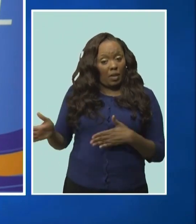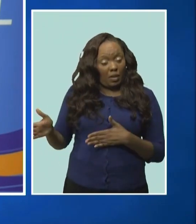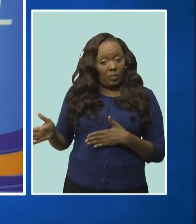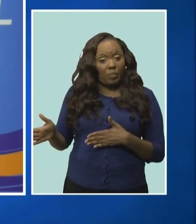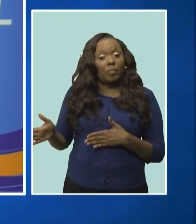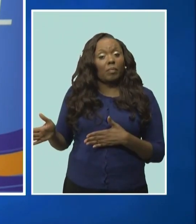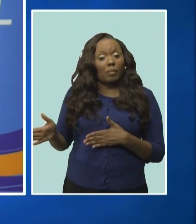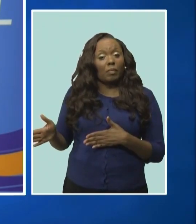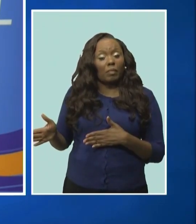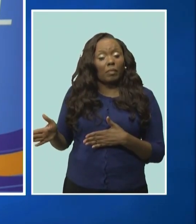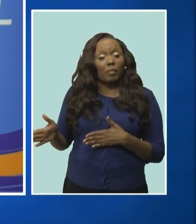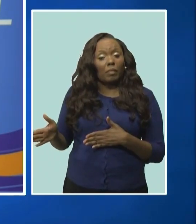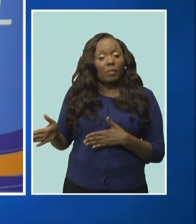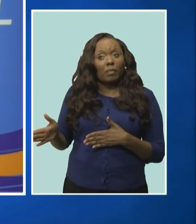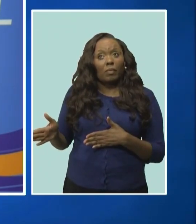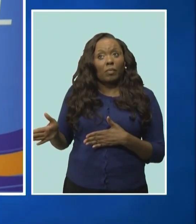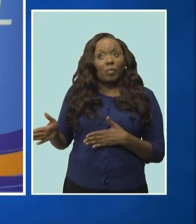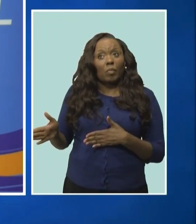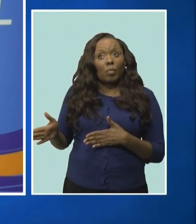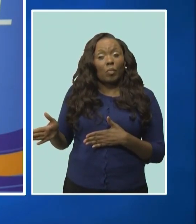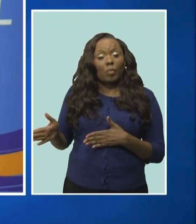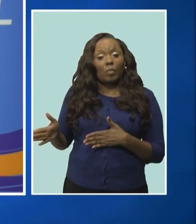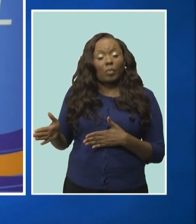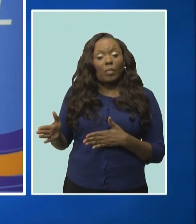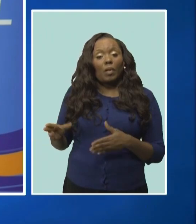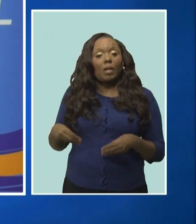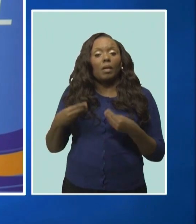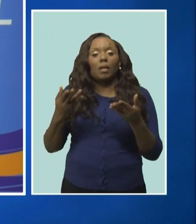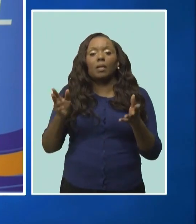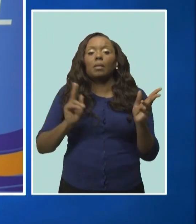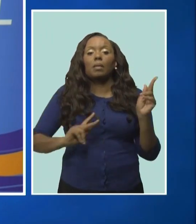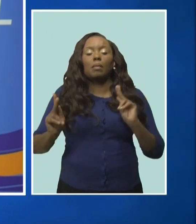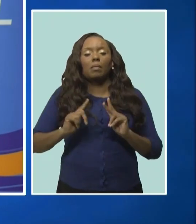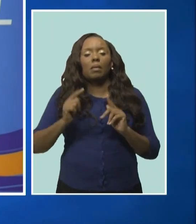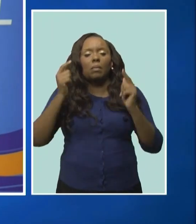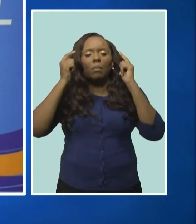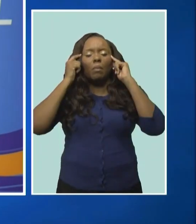offers to members peace of mind.